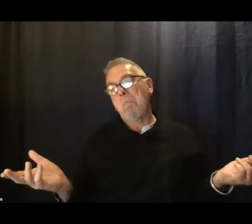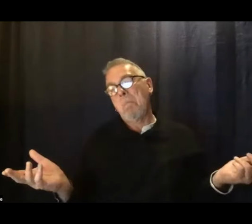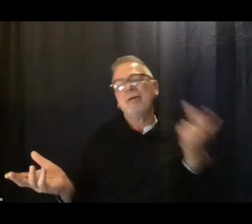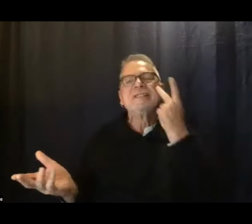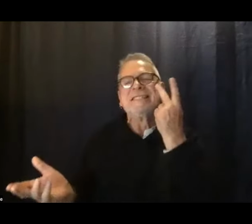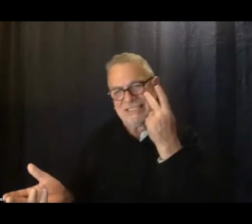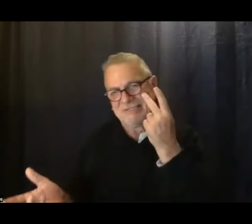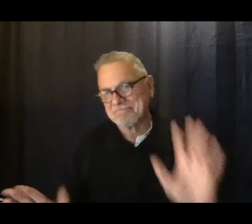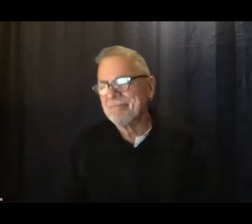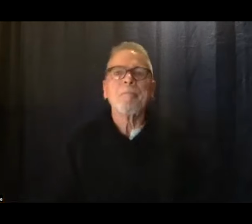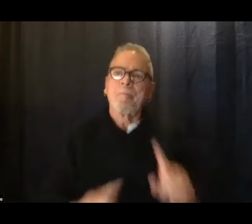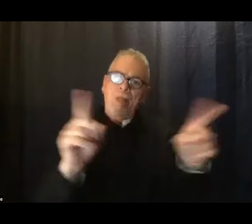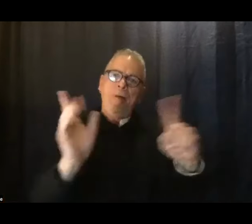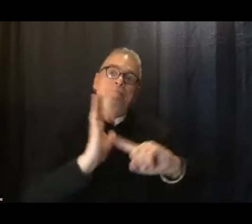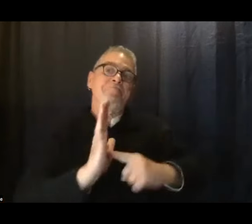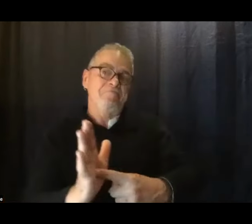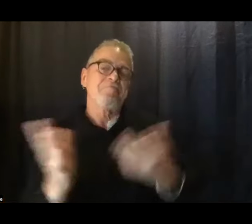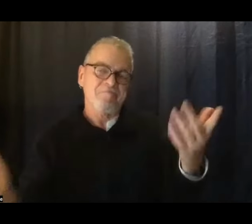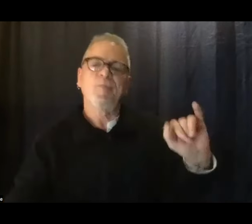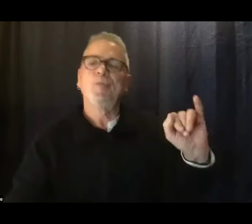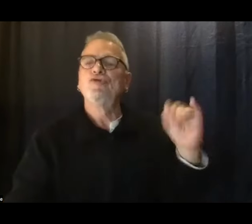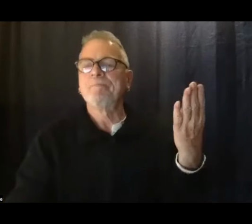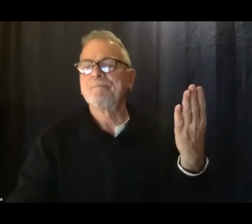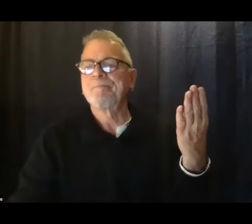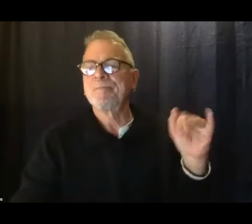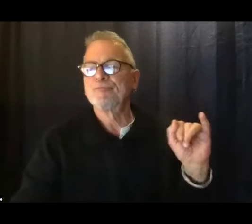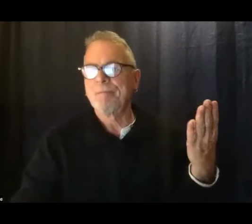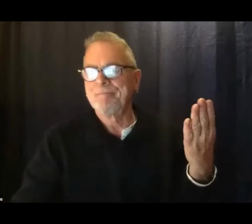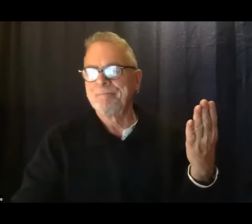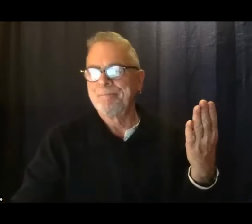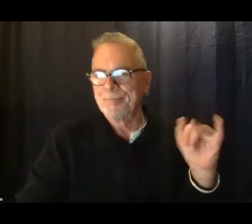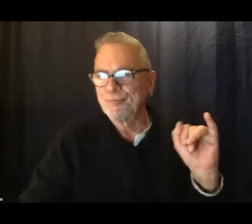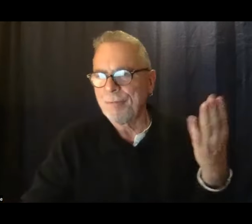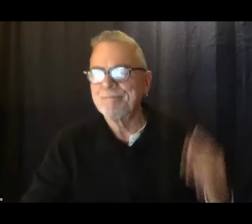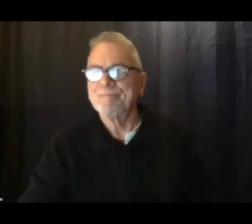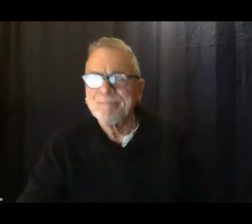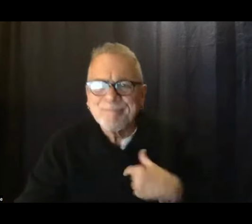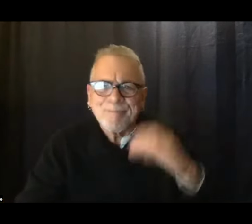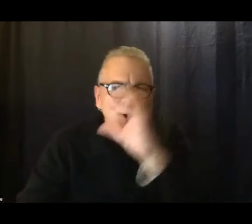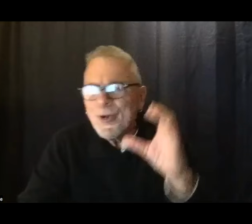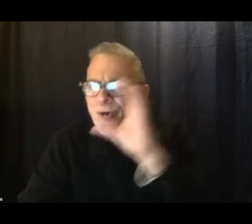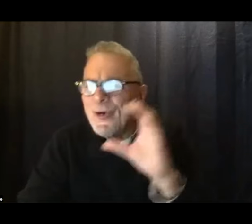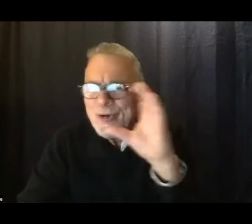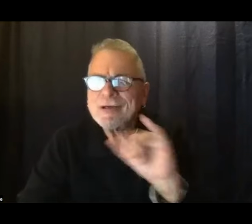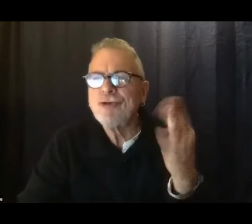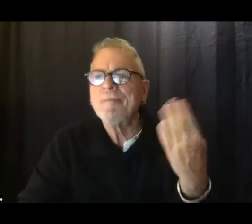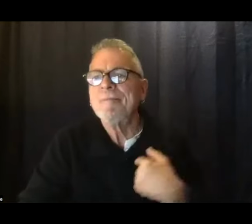I said, is some of these, you won't see the vowel. So job is an example of